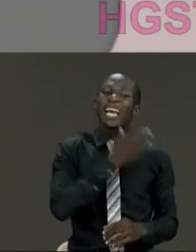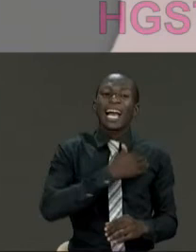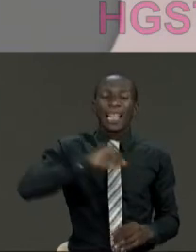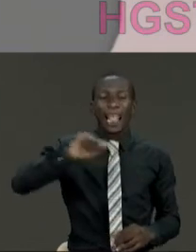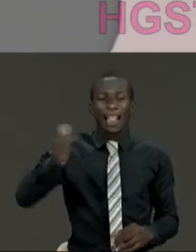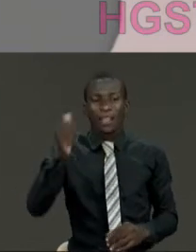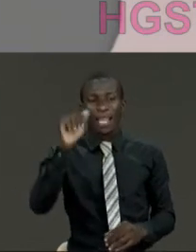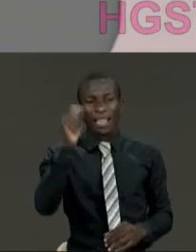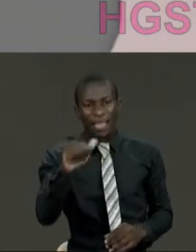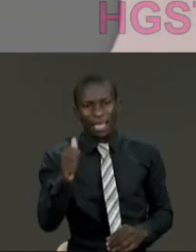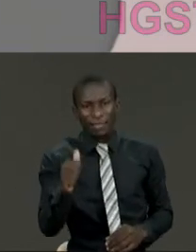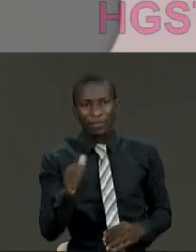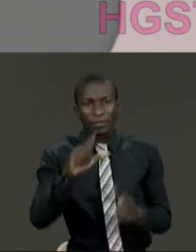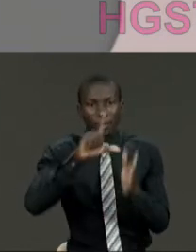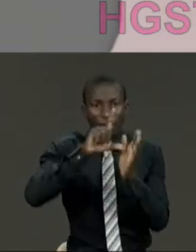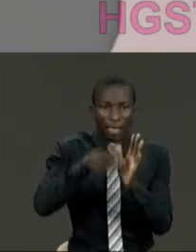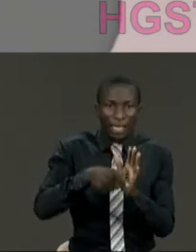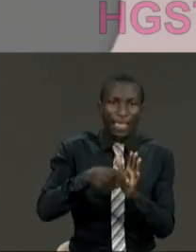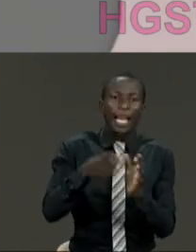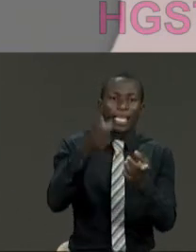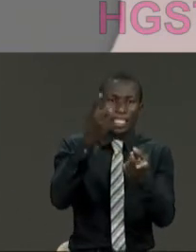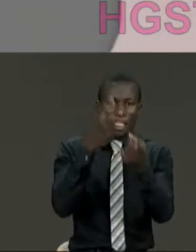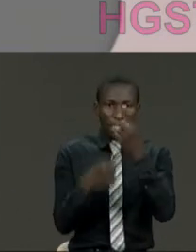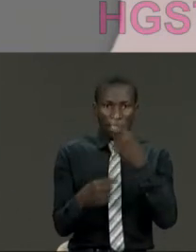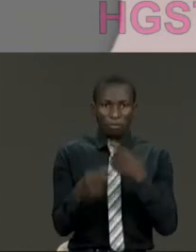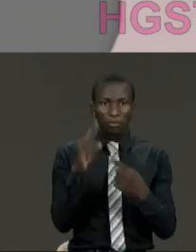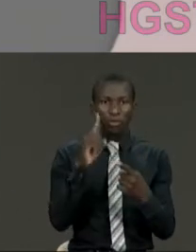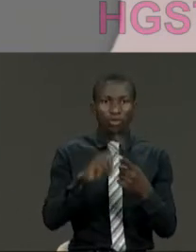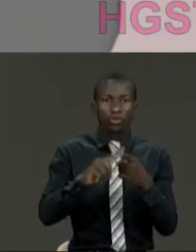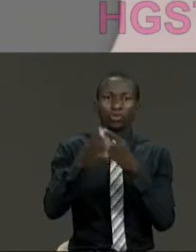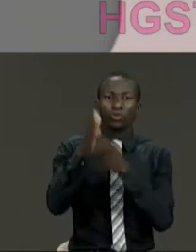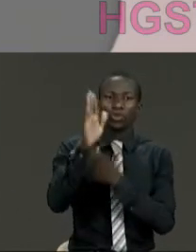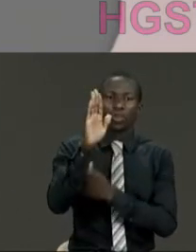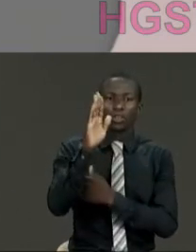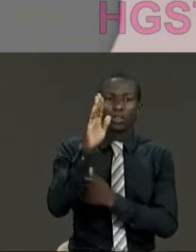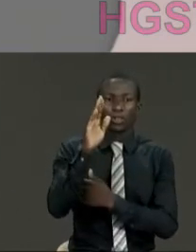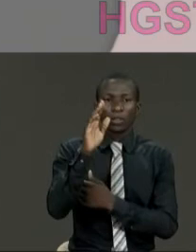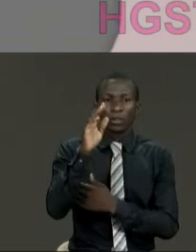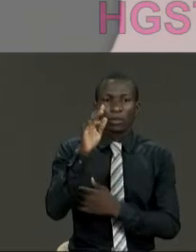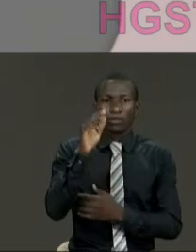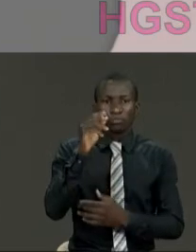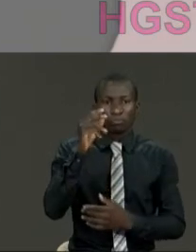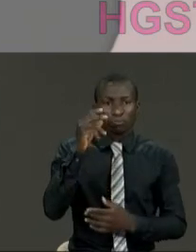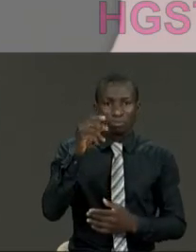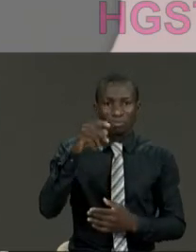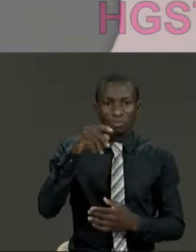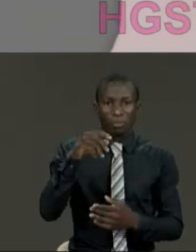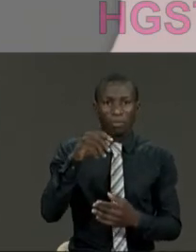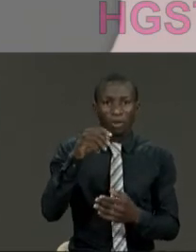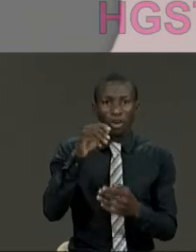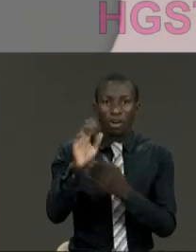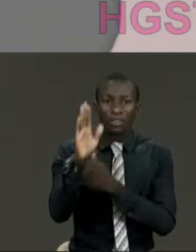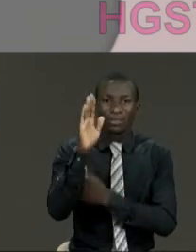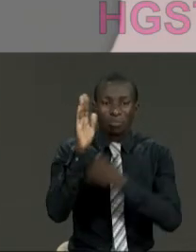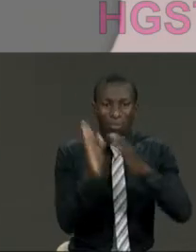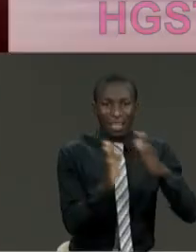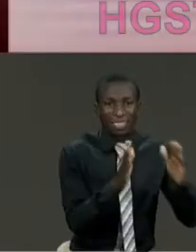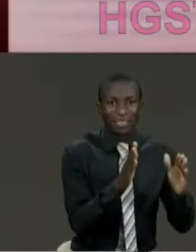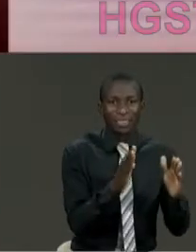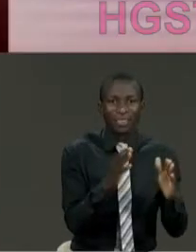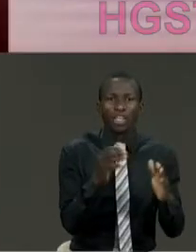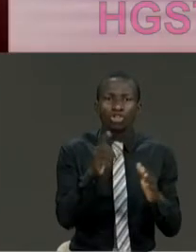tent. Later, it came to God's purpose. You will fulfill God's purpose in Jesus' name. Amen.